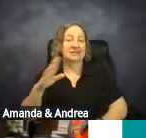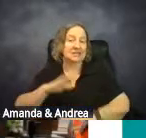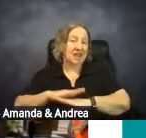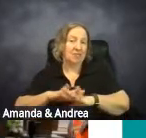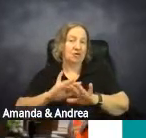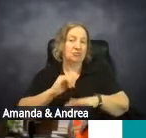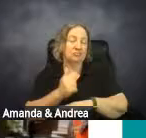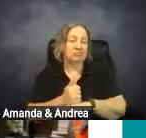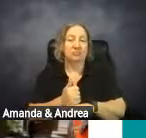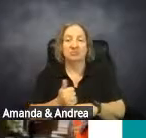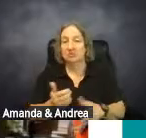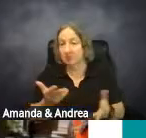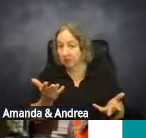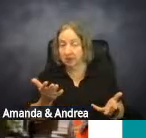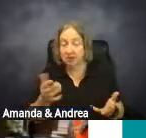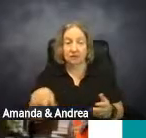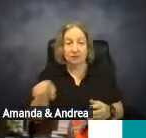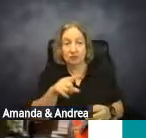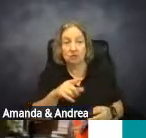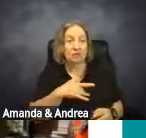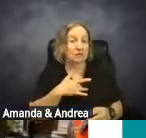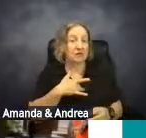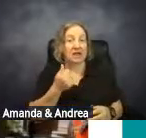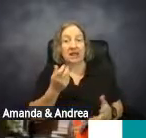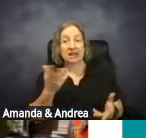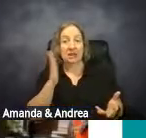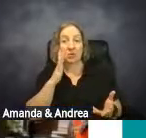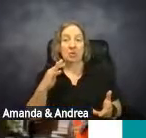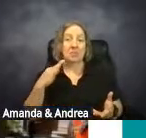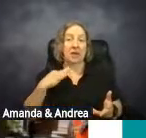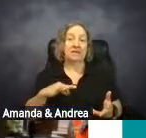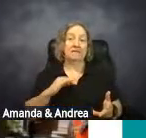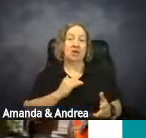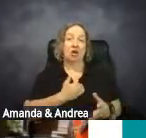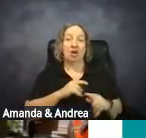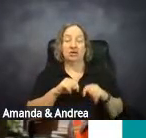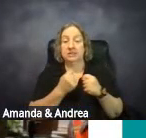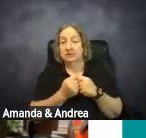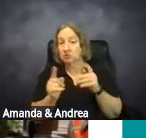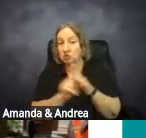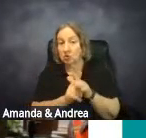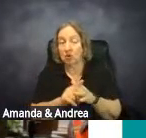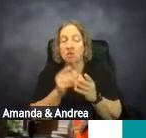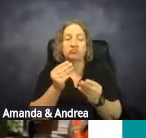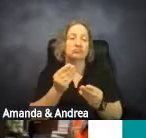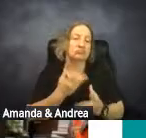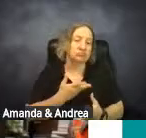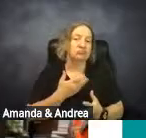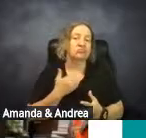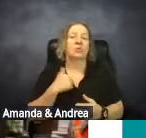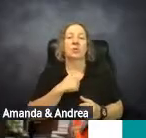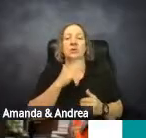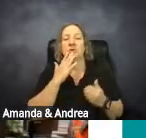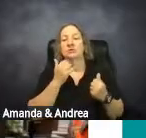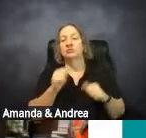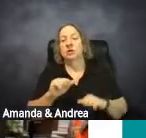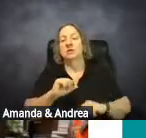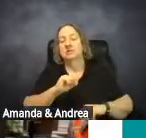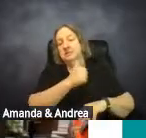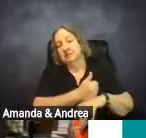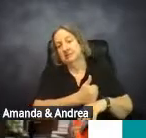feel that would benefit from having our team there, please let us know and we will try and get it